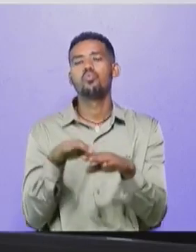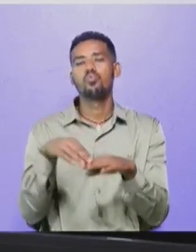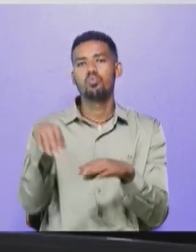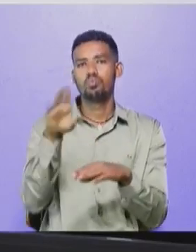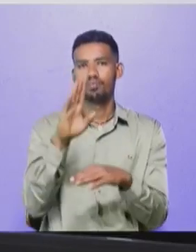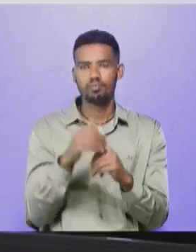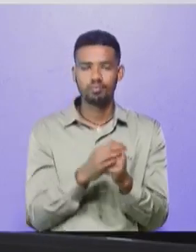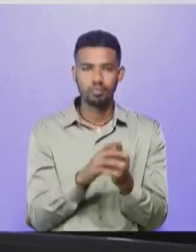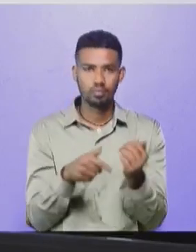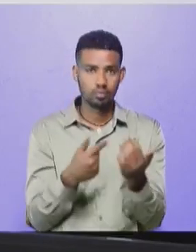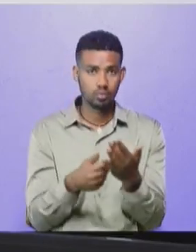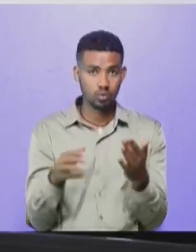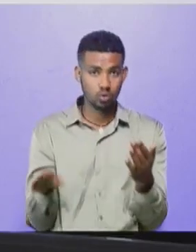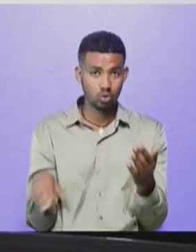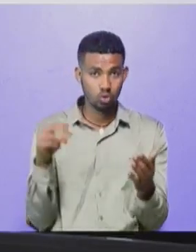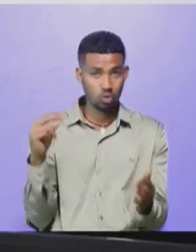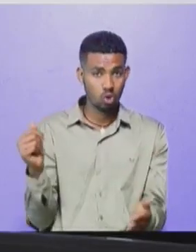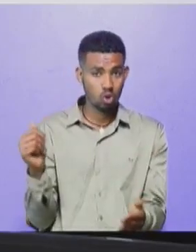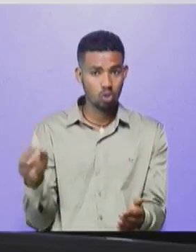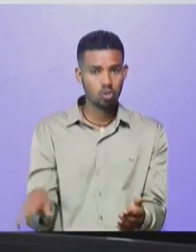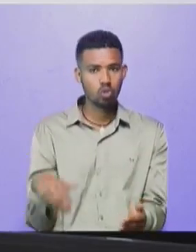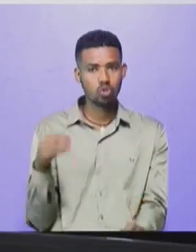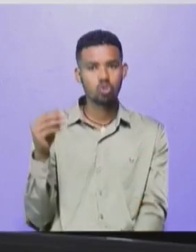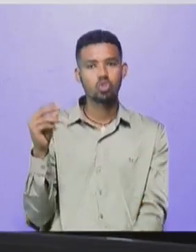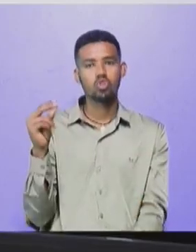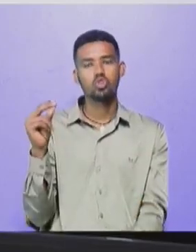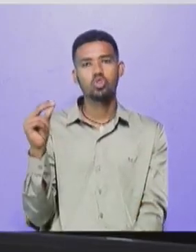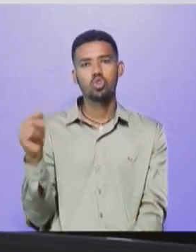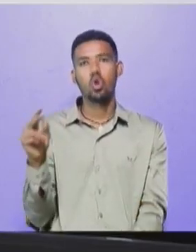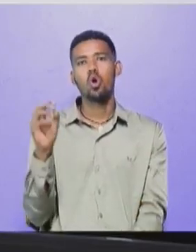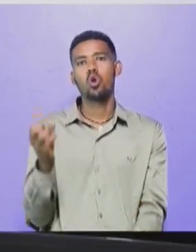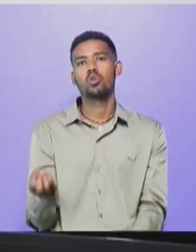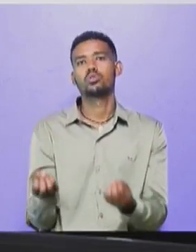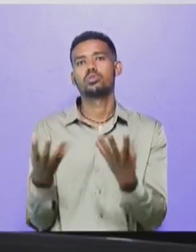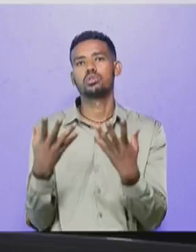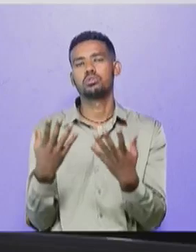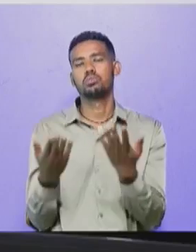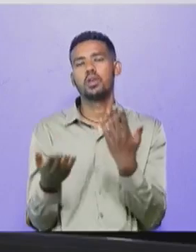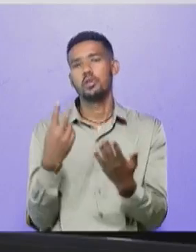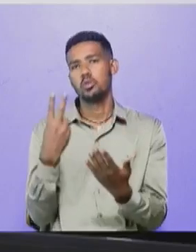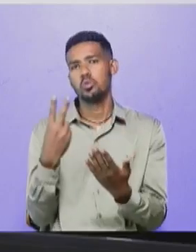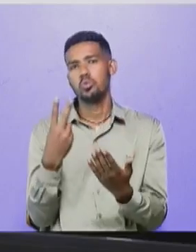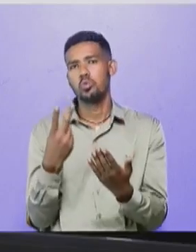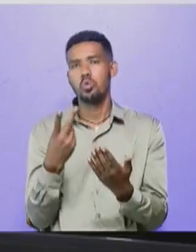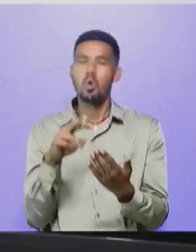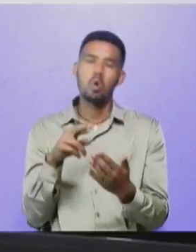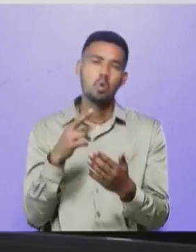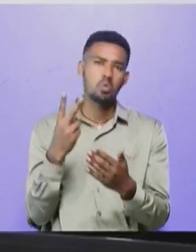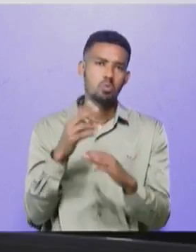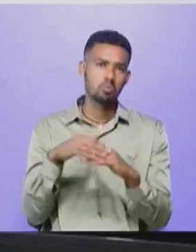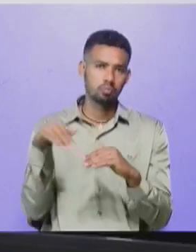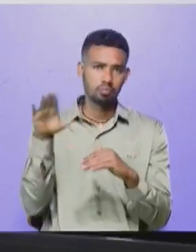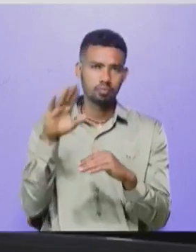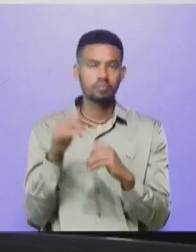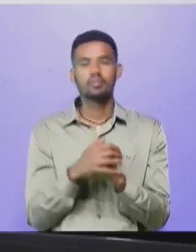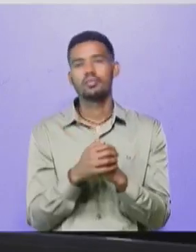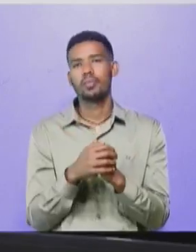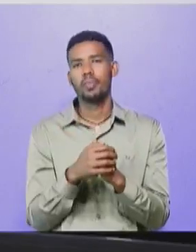dog, dogs. It might be 2, 3, and more, and many. Dog,